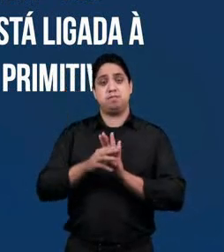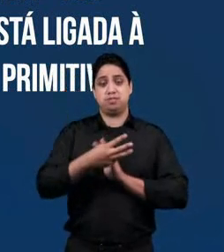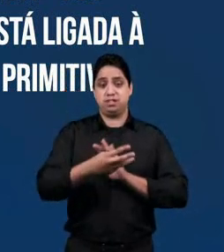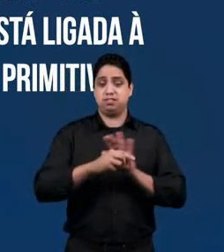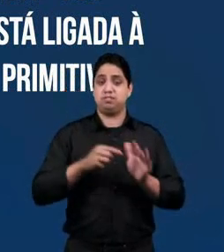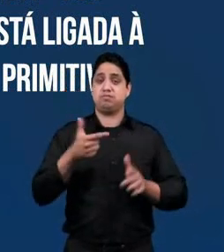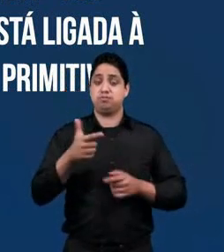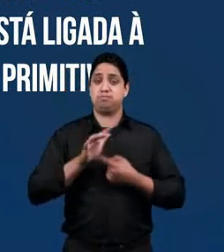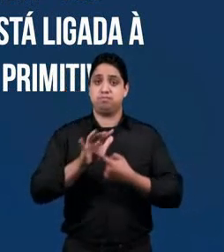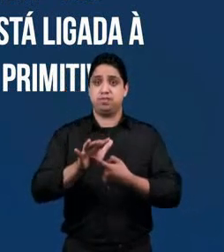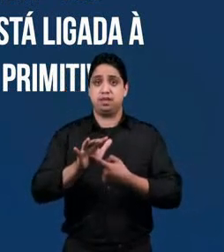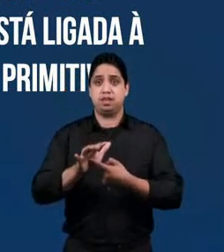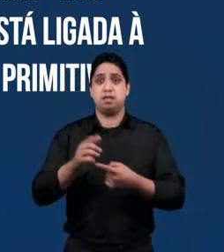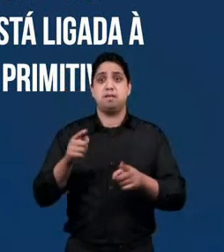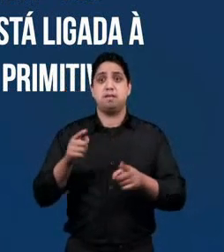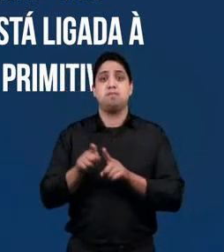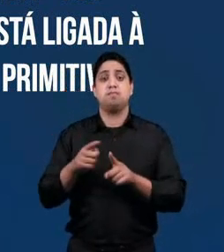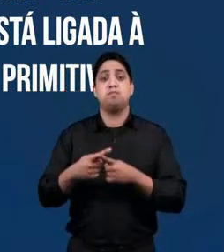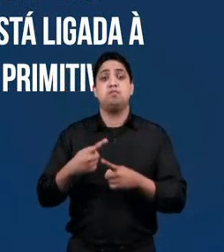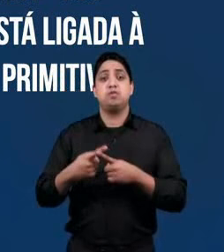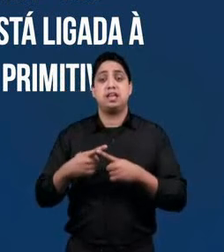But you have the light,